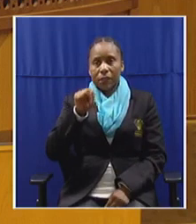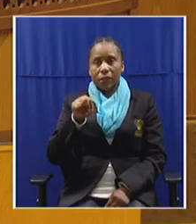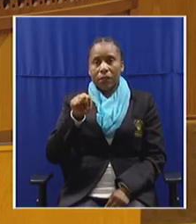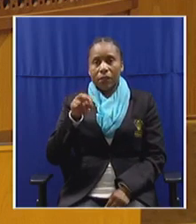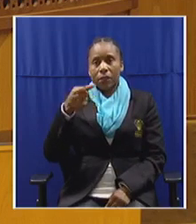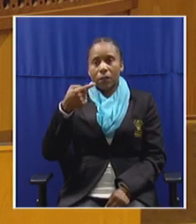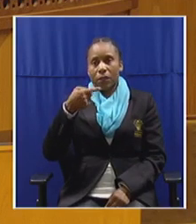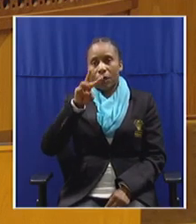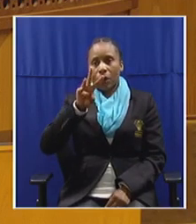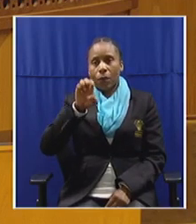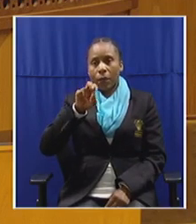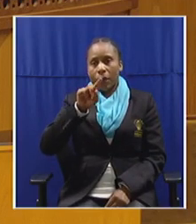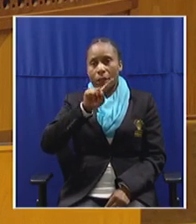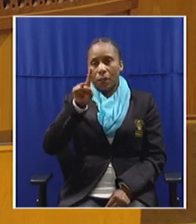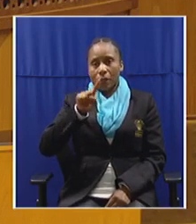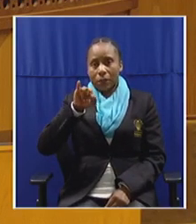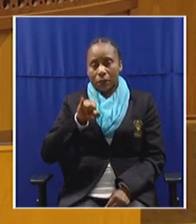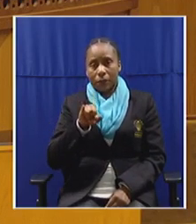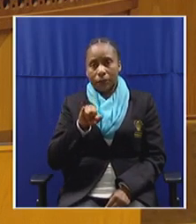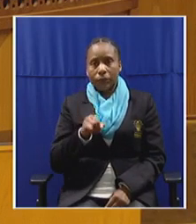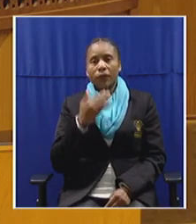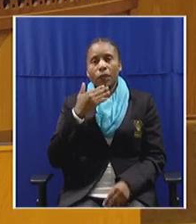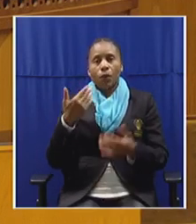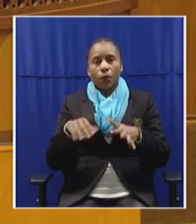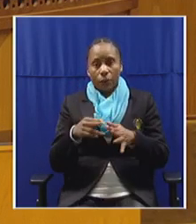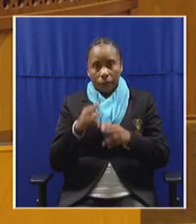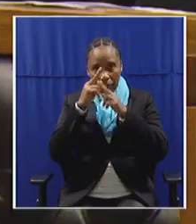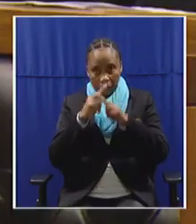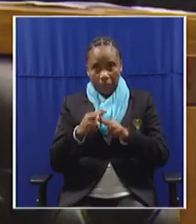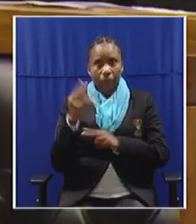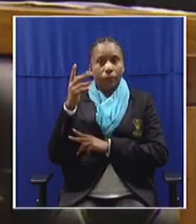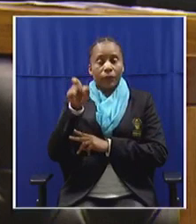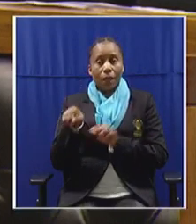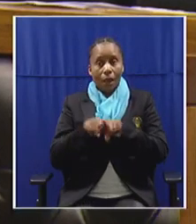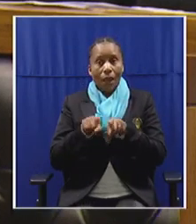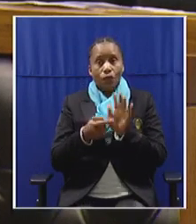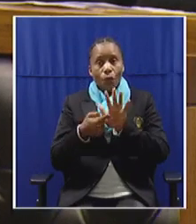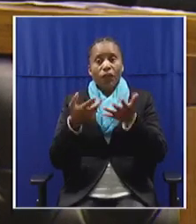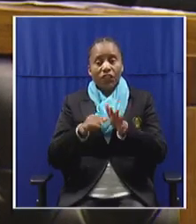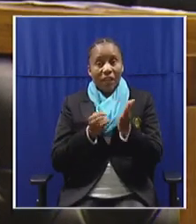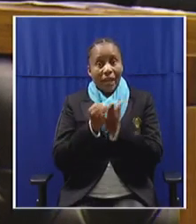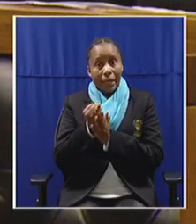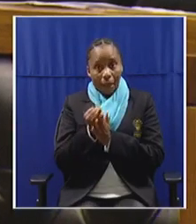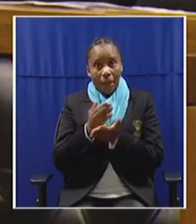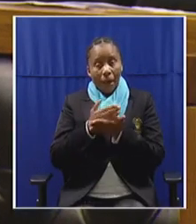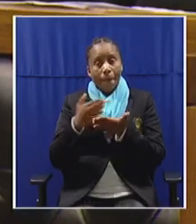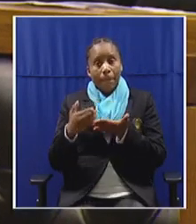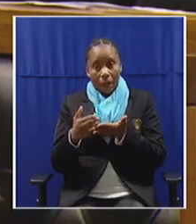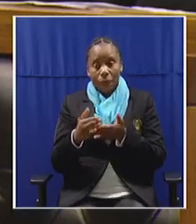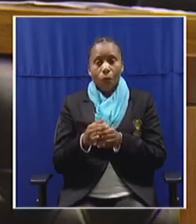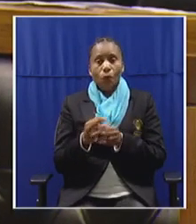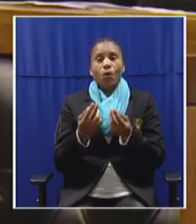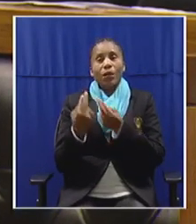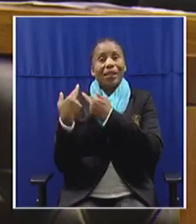Thank you, Honorable Speaker. As we have indicated earlier, part of the new